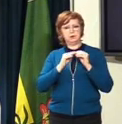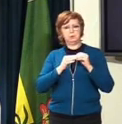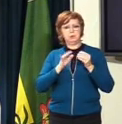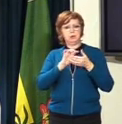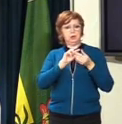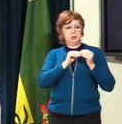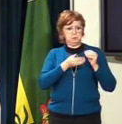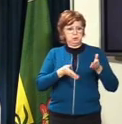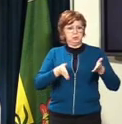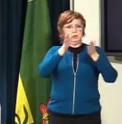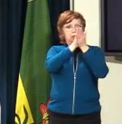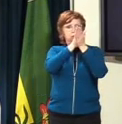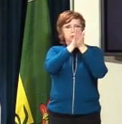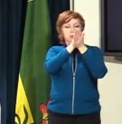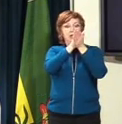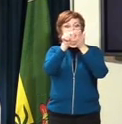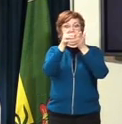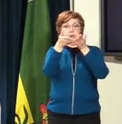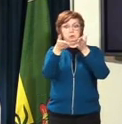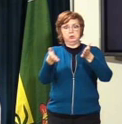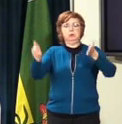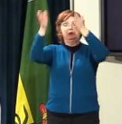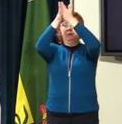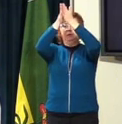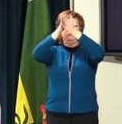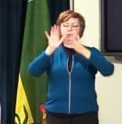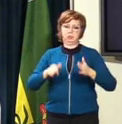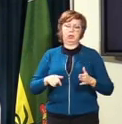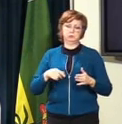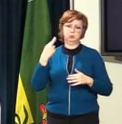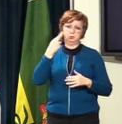that's what's driving the numbers.